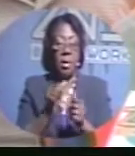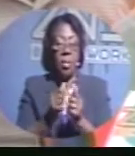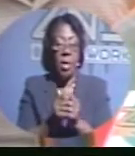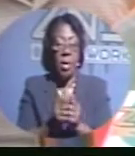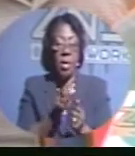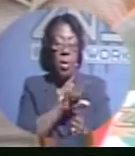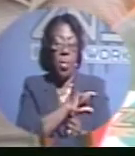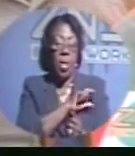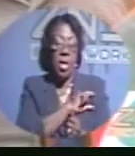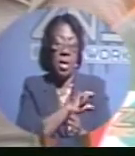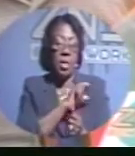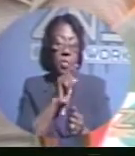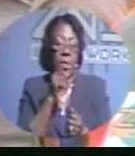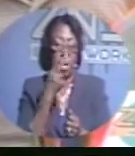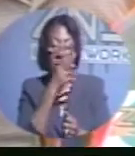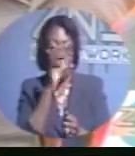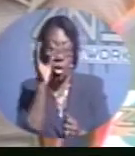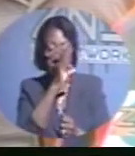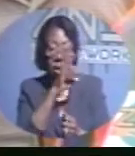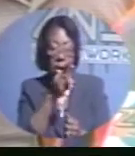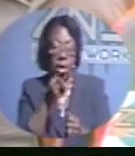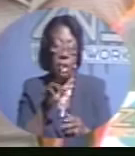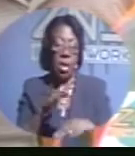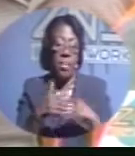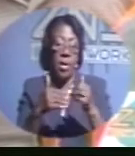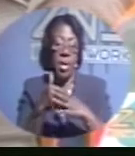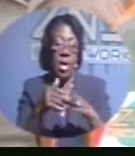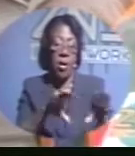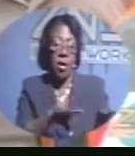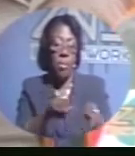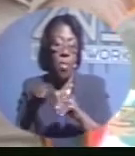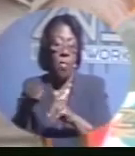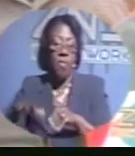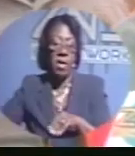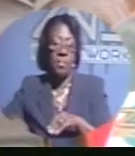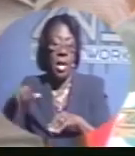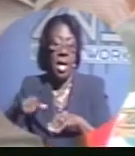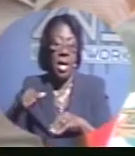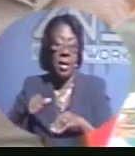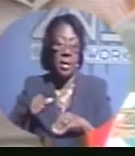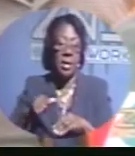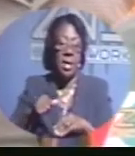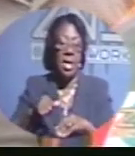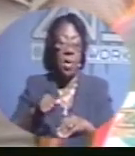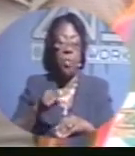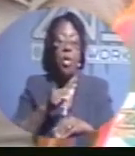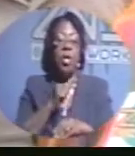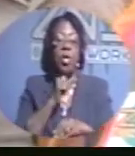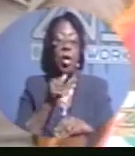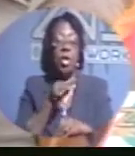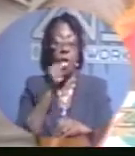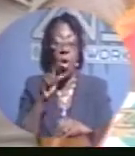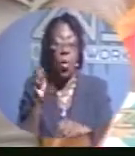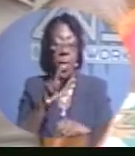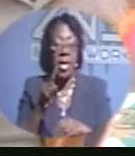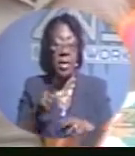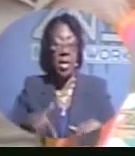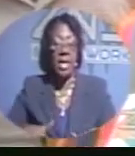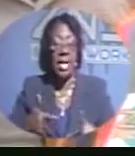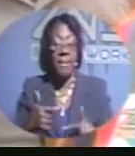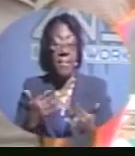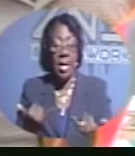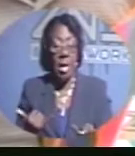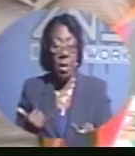did a check of the building, he removed his bags, and we're not sure where he's gonna go, but it is our duty to find